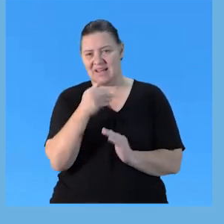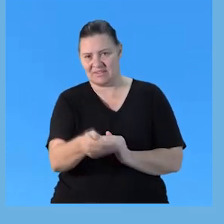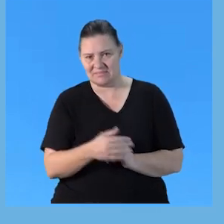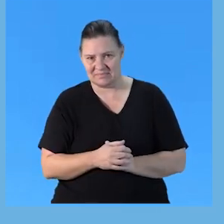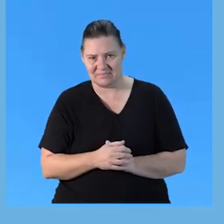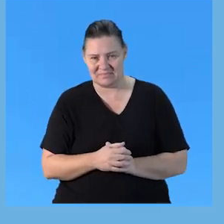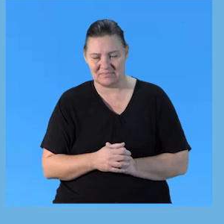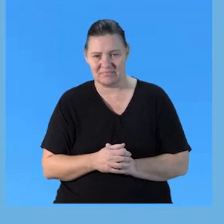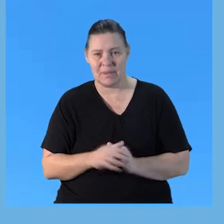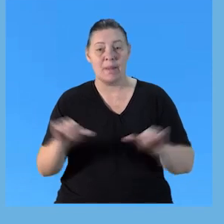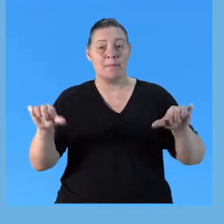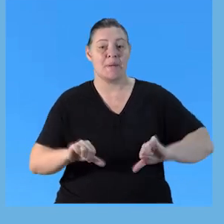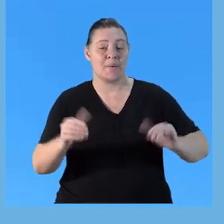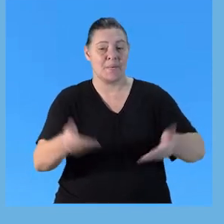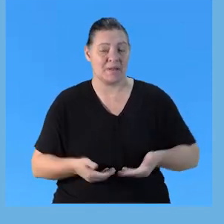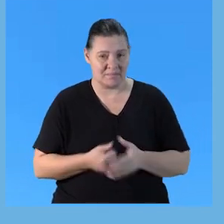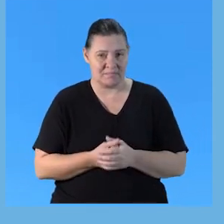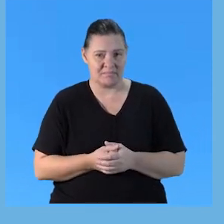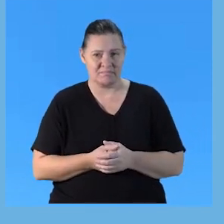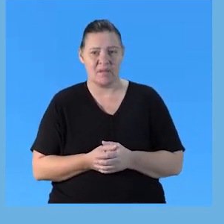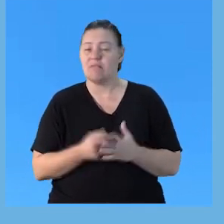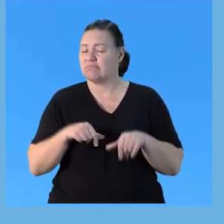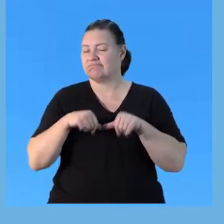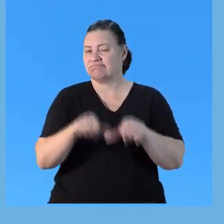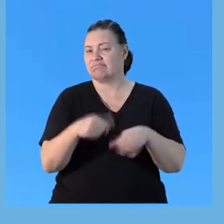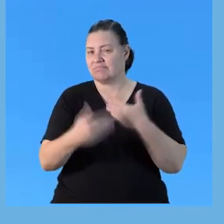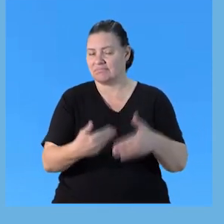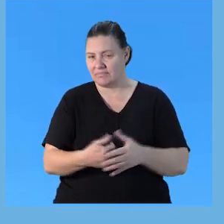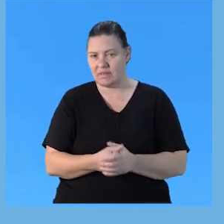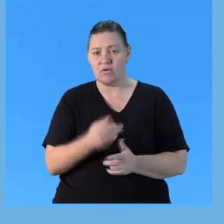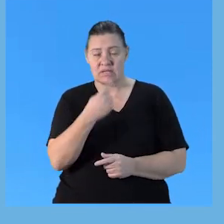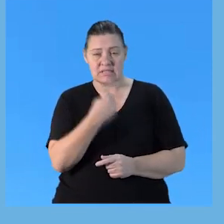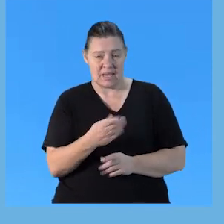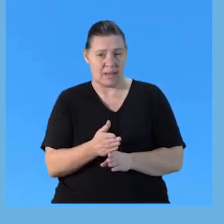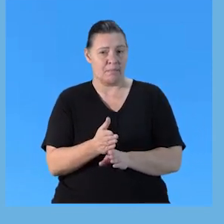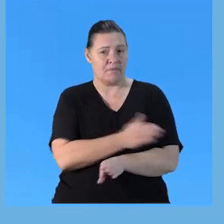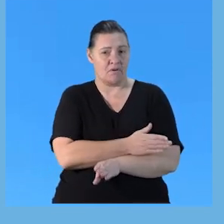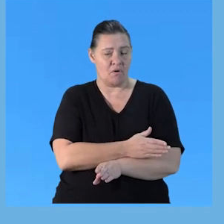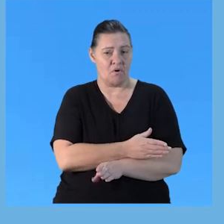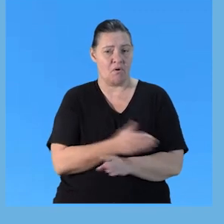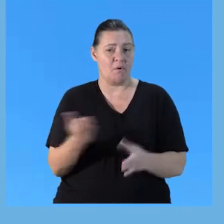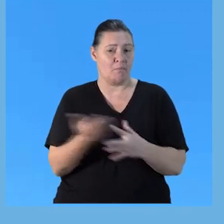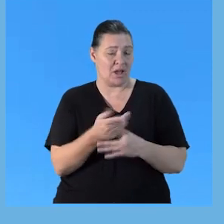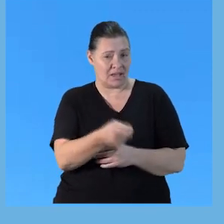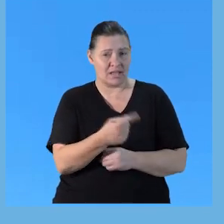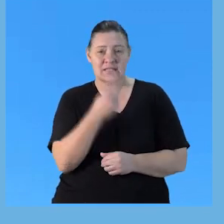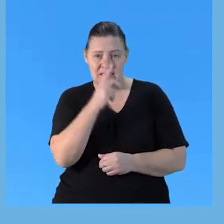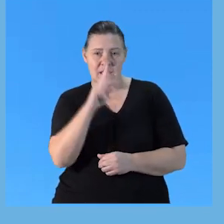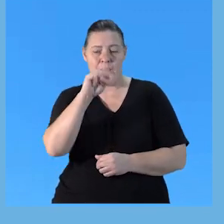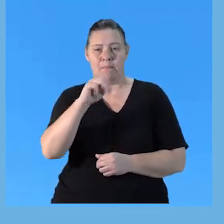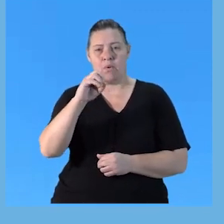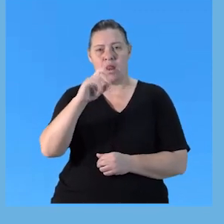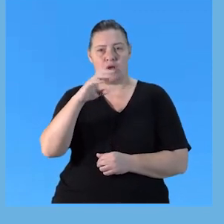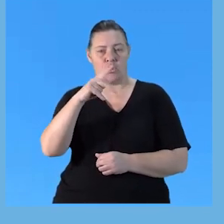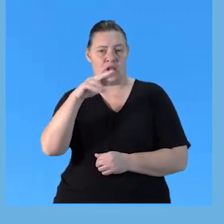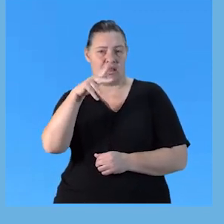battery. Remember that this is one cell that consists of a negative terminal and a positive terminal. So if you have more